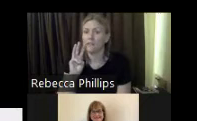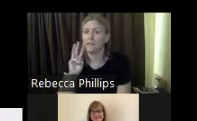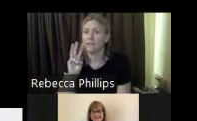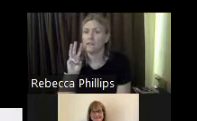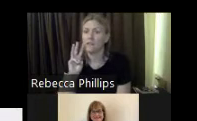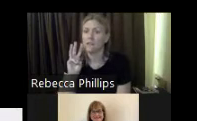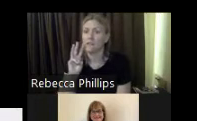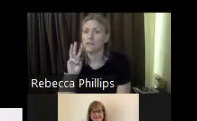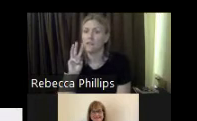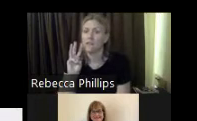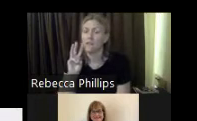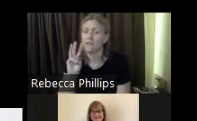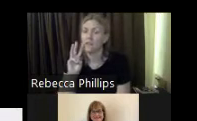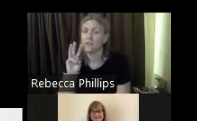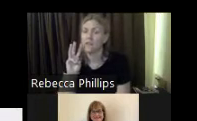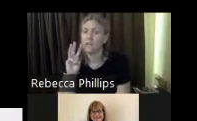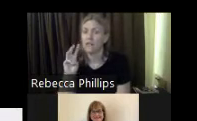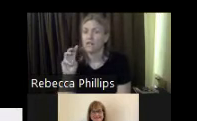water.